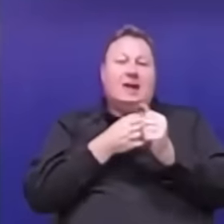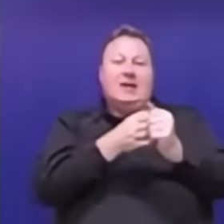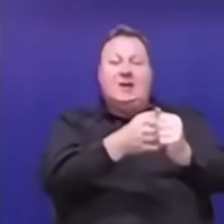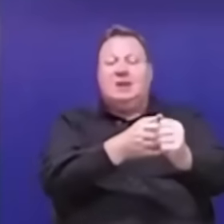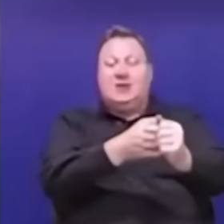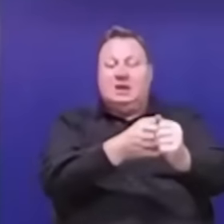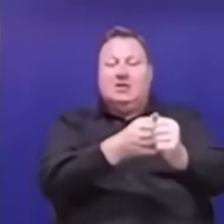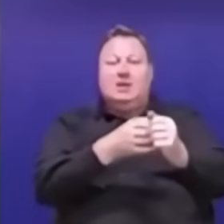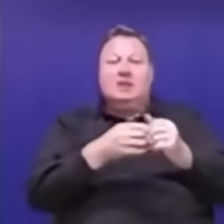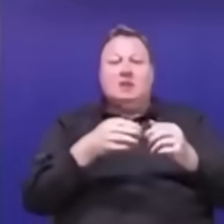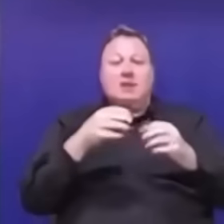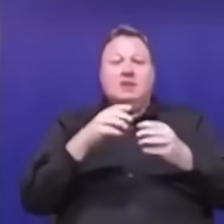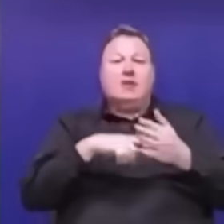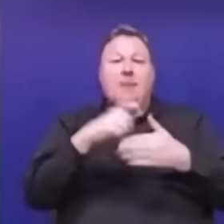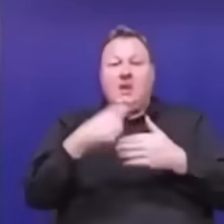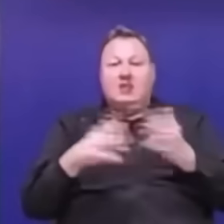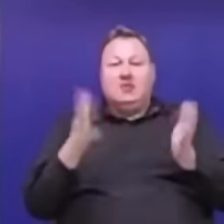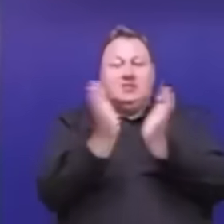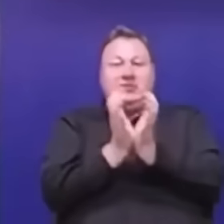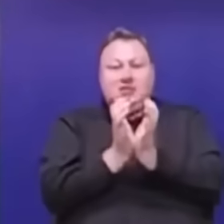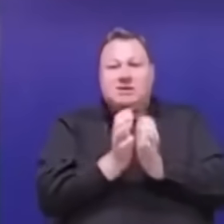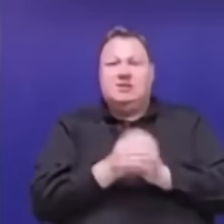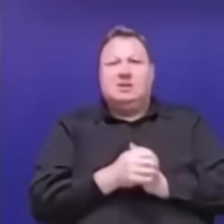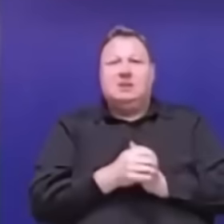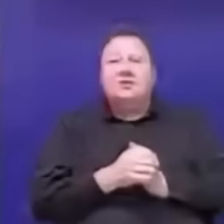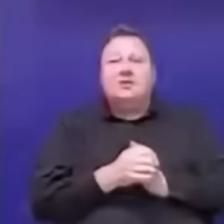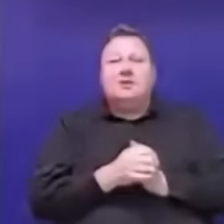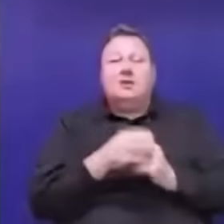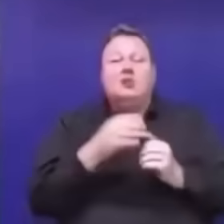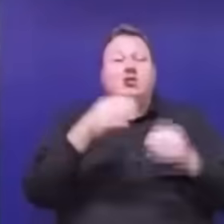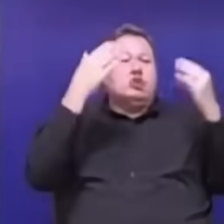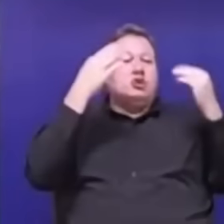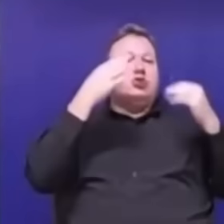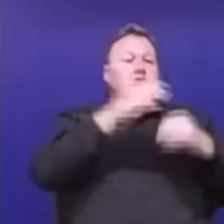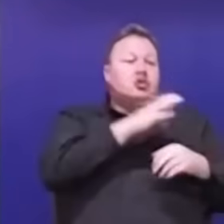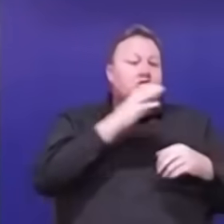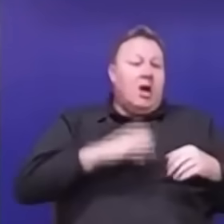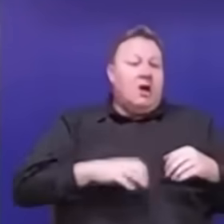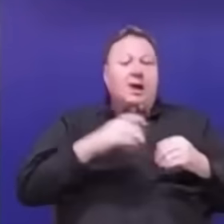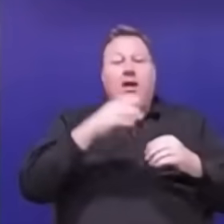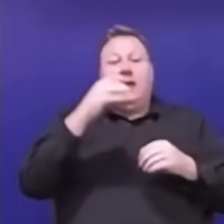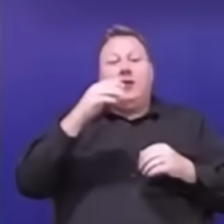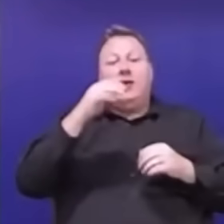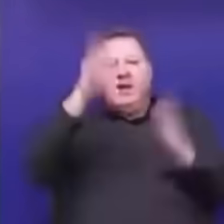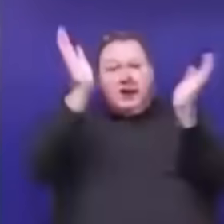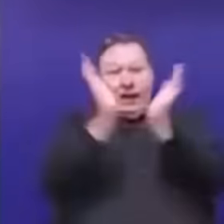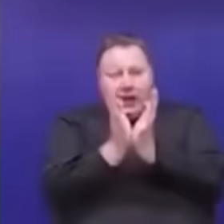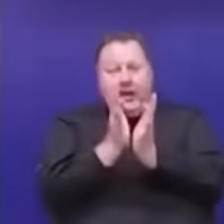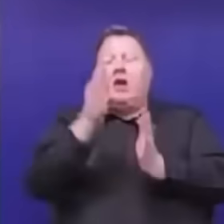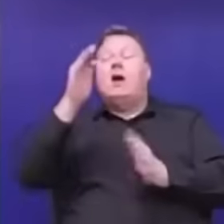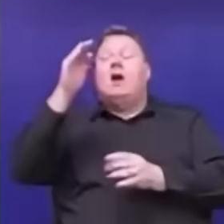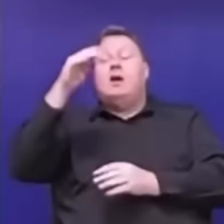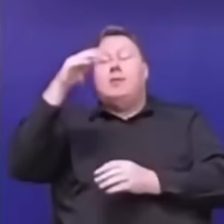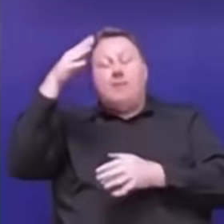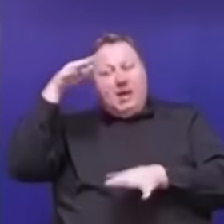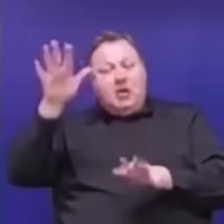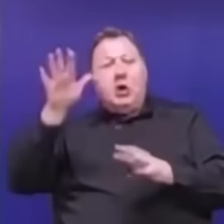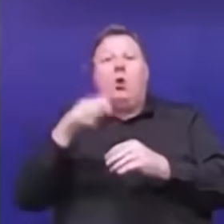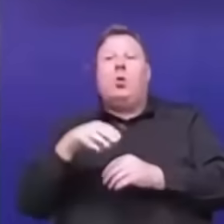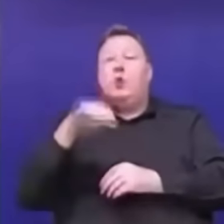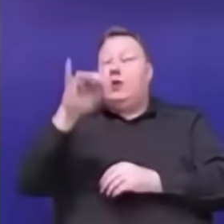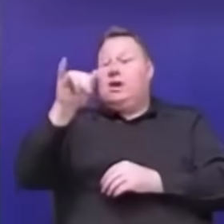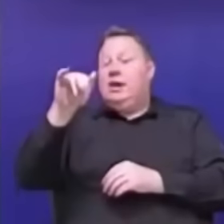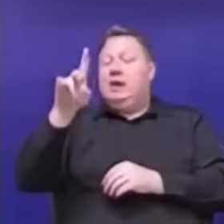tourists from China, India, Mexico, and Indonesia. This new system uses biometric and machine learning technology